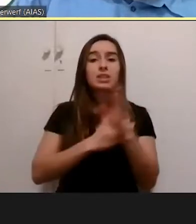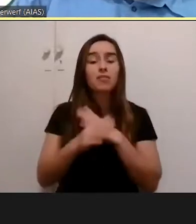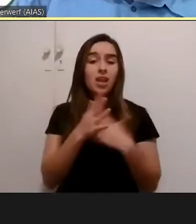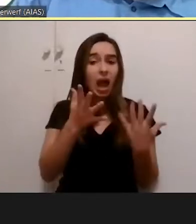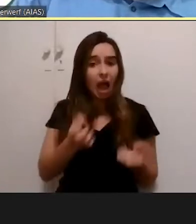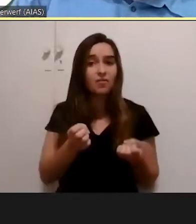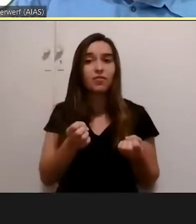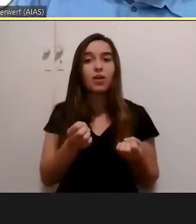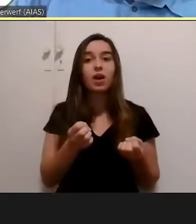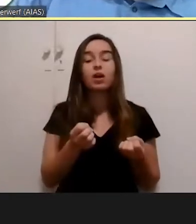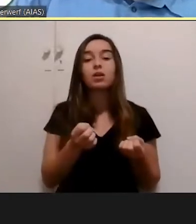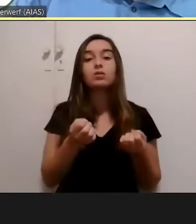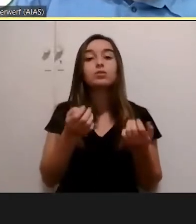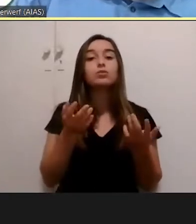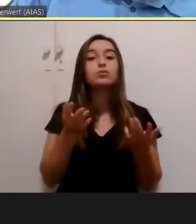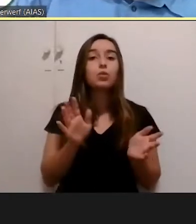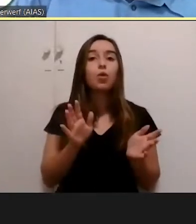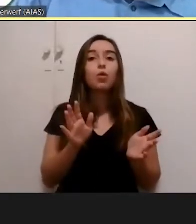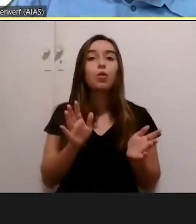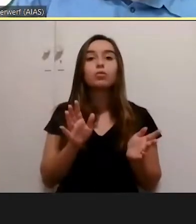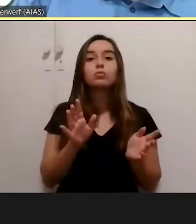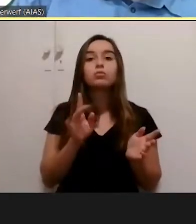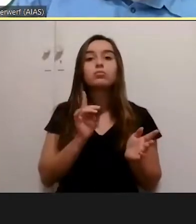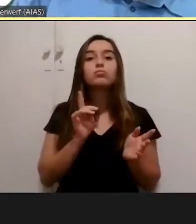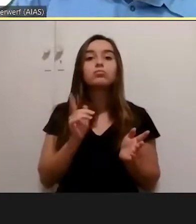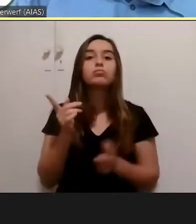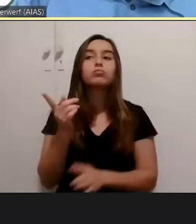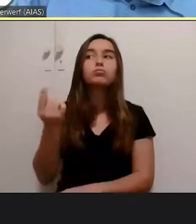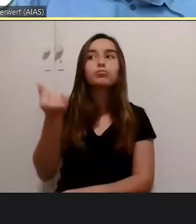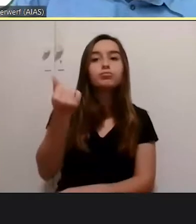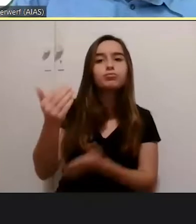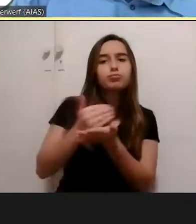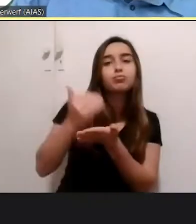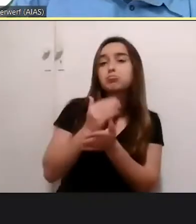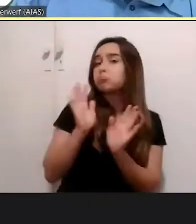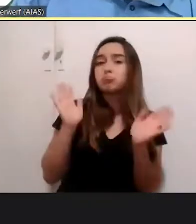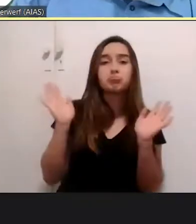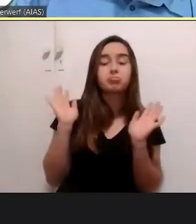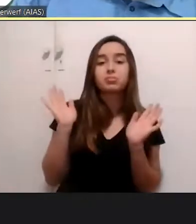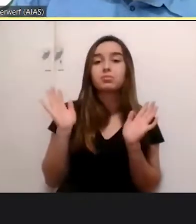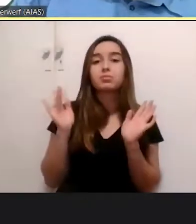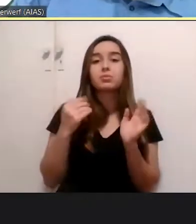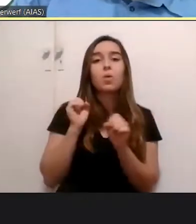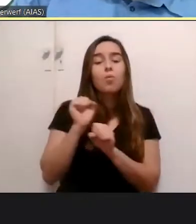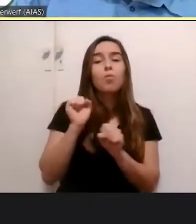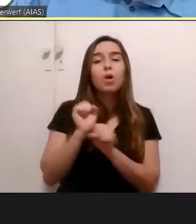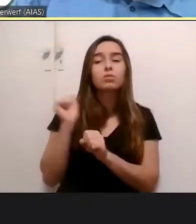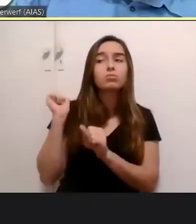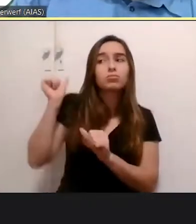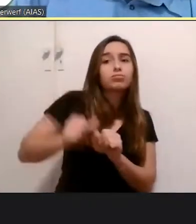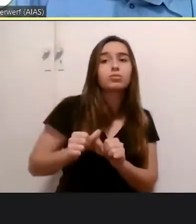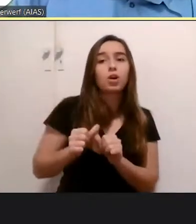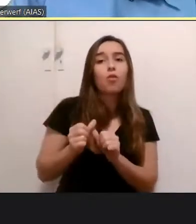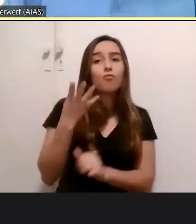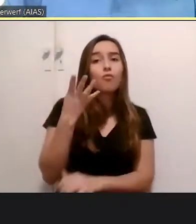it is an NGO, a non-for-profit organization. And we're working since 40 years on the relationship